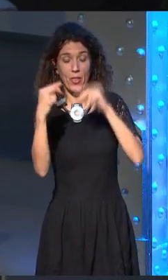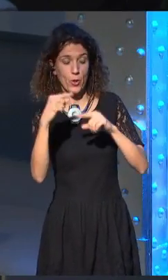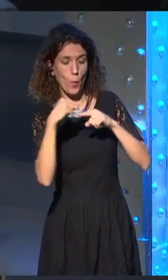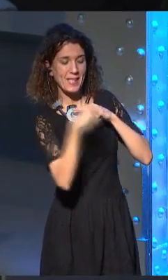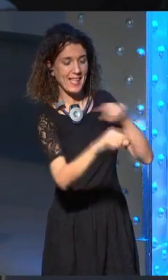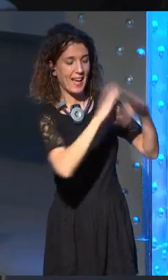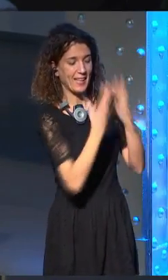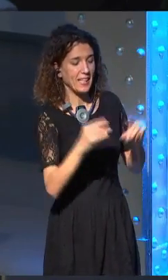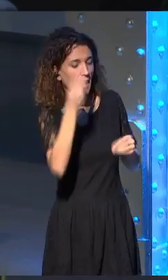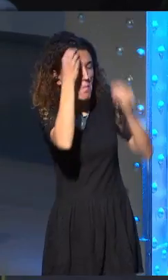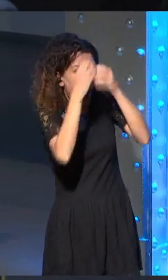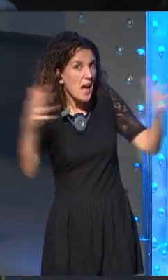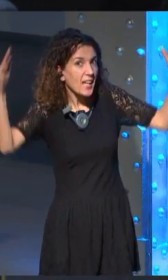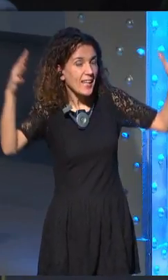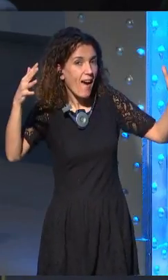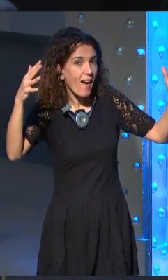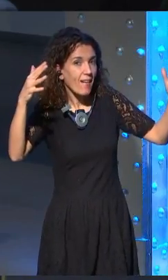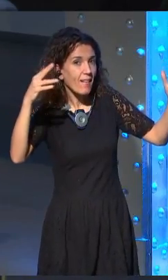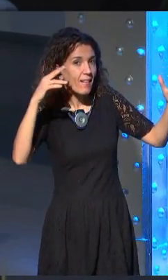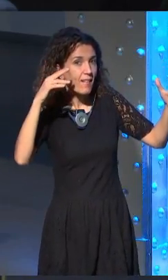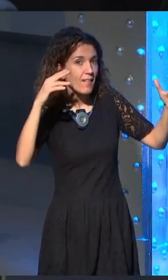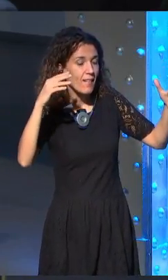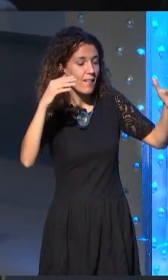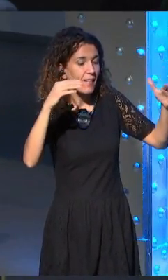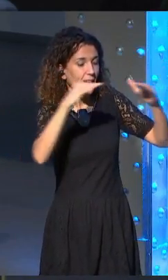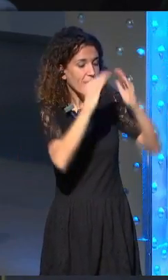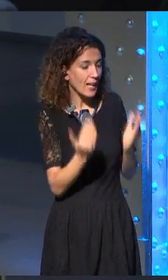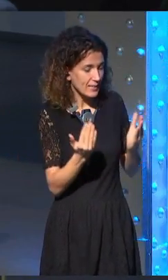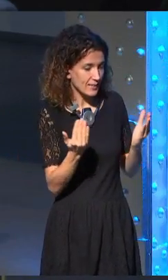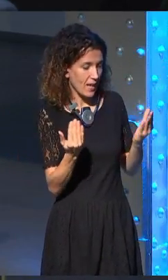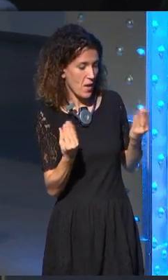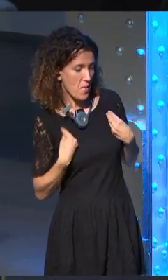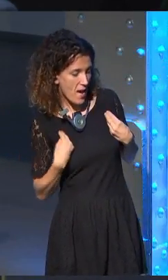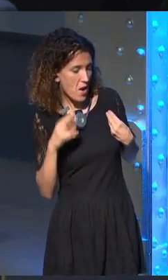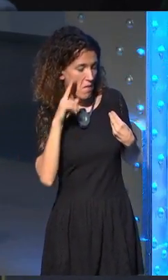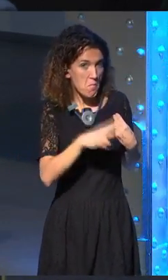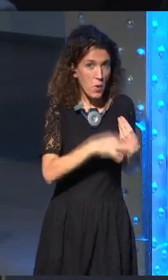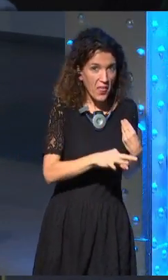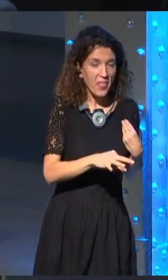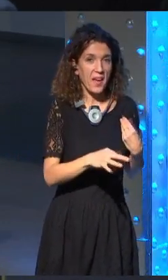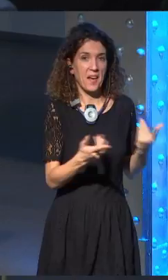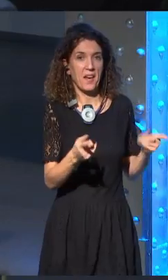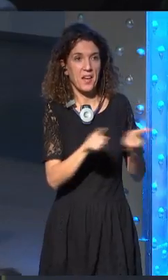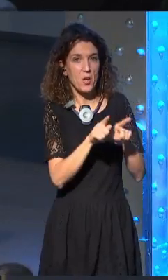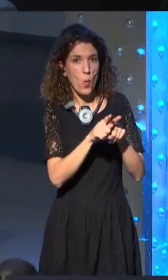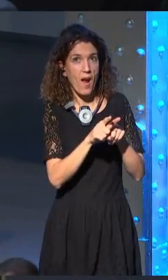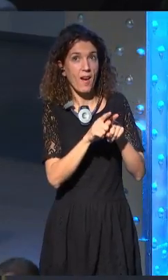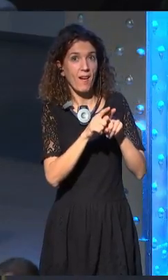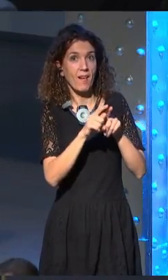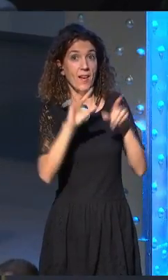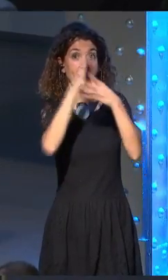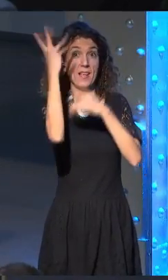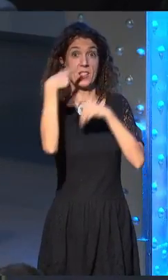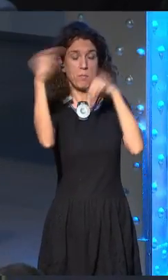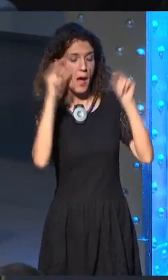messages, to imagine that they could see you, that your family could see you from the Earth. Is it possible